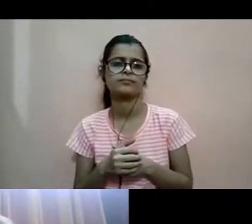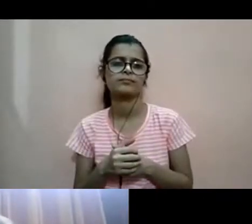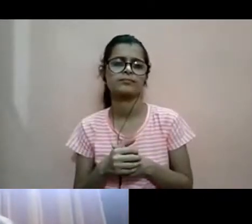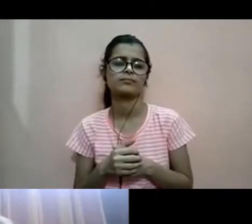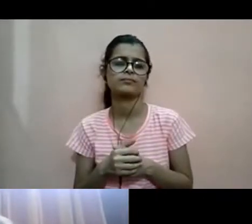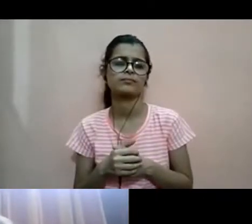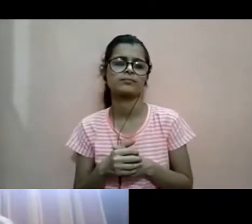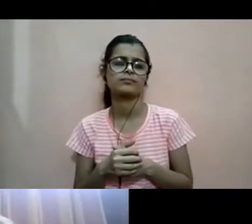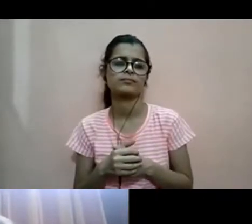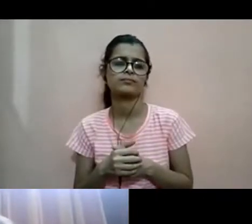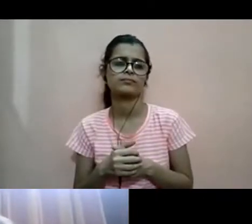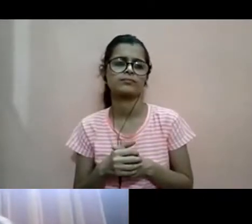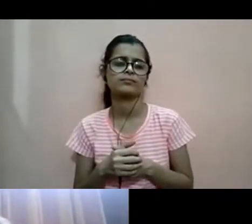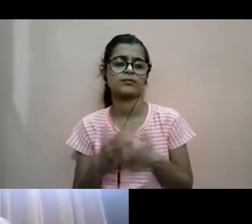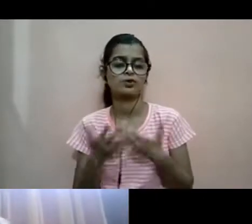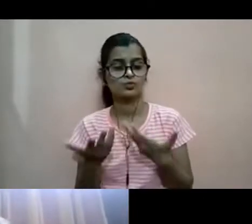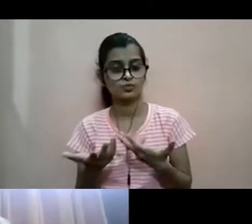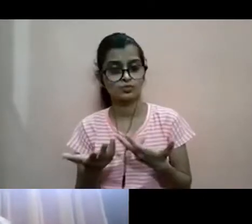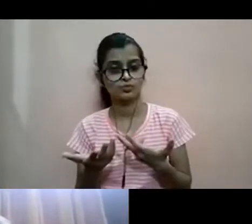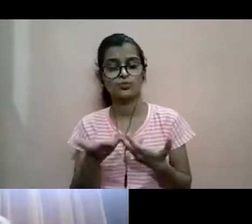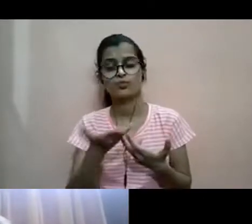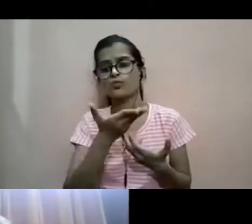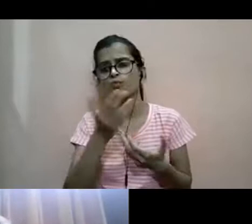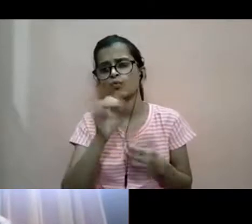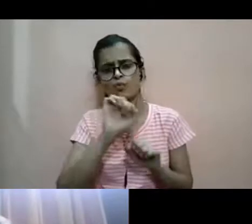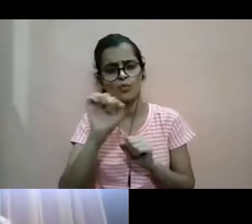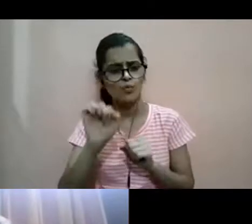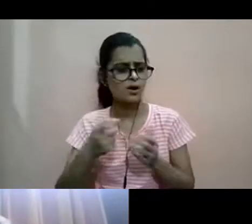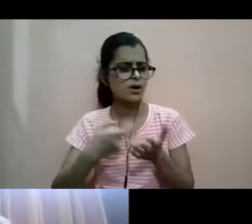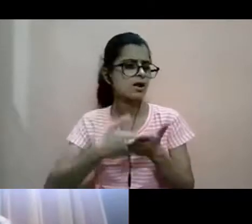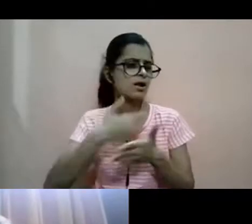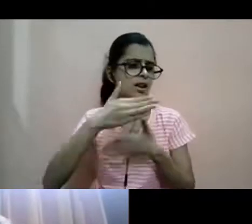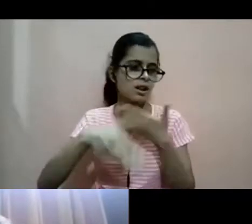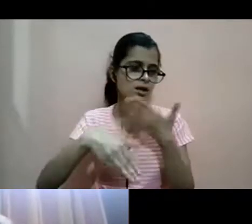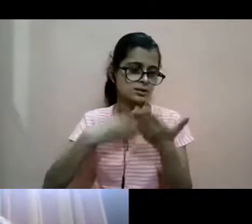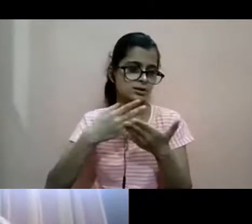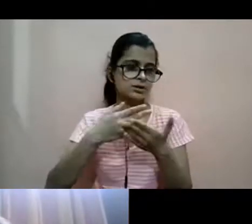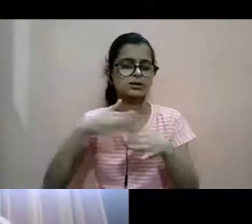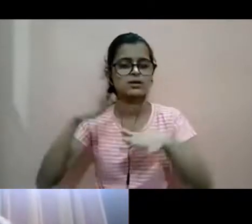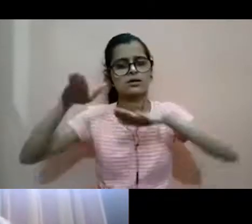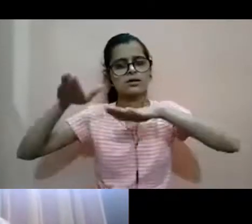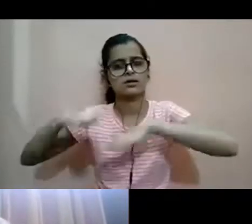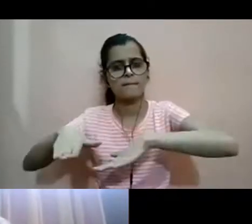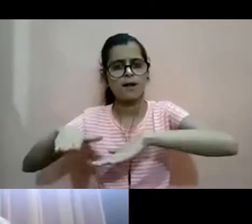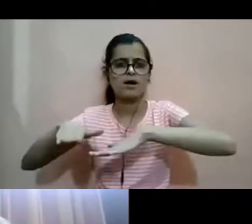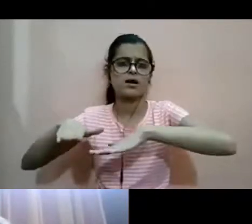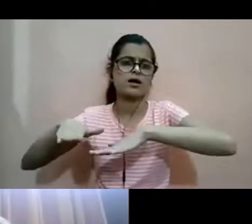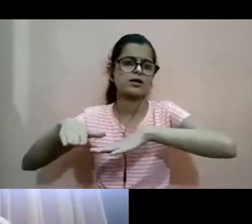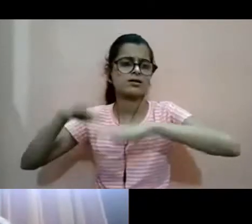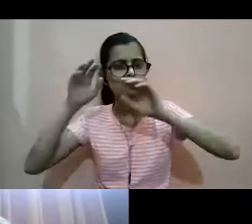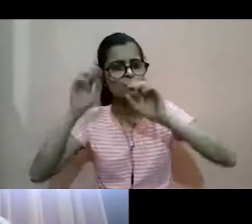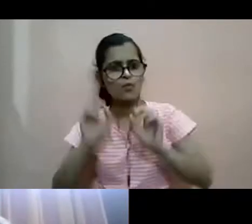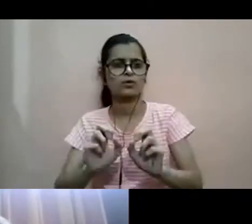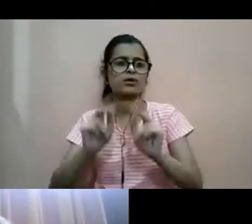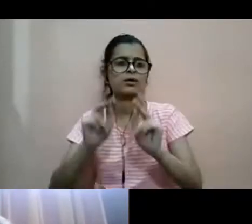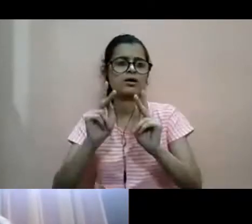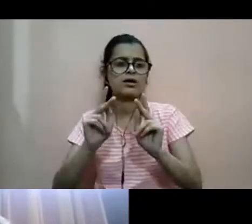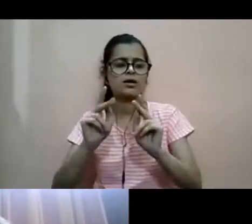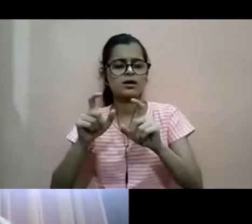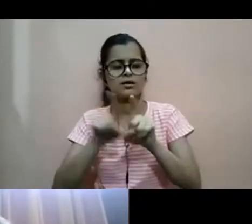you still have the relationship of dependent and